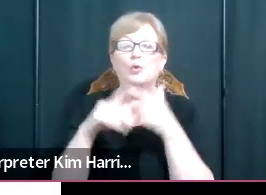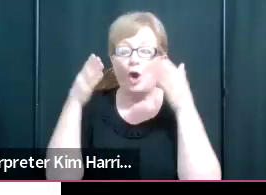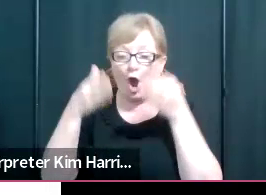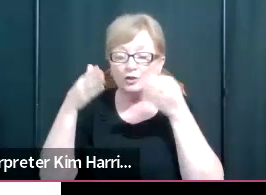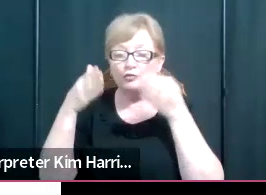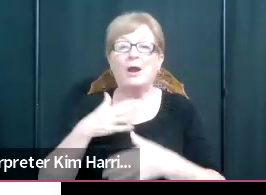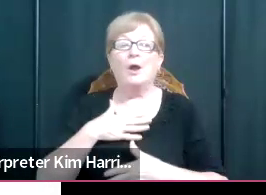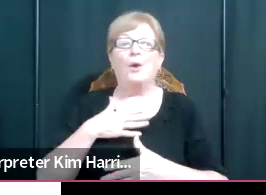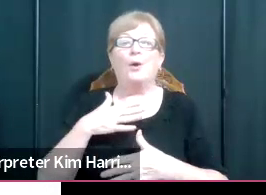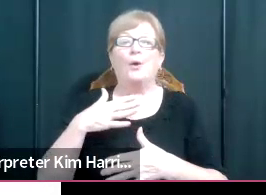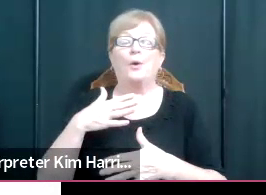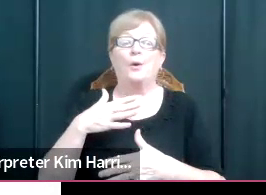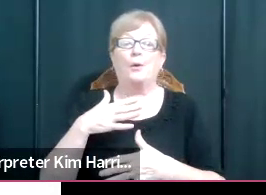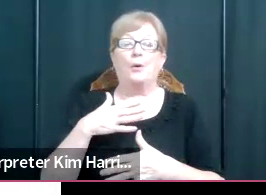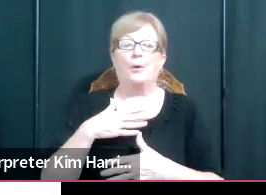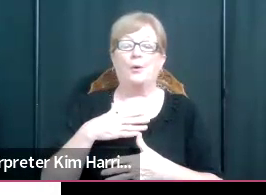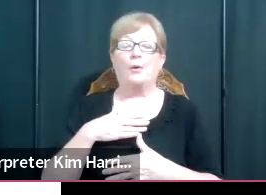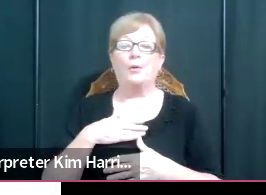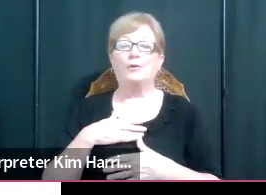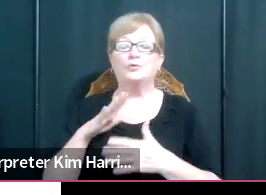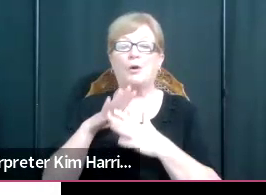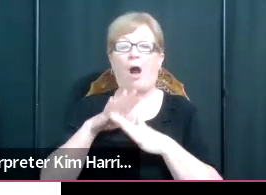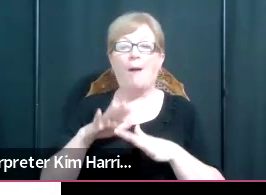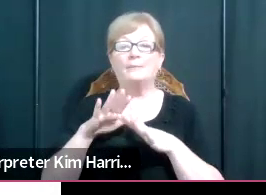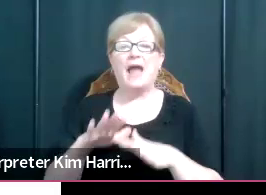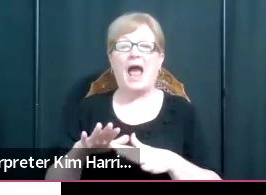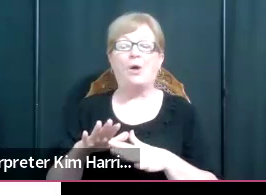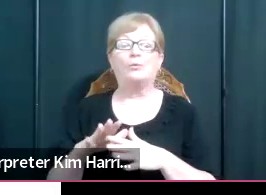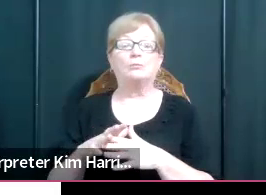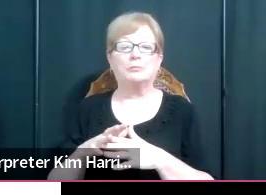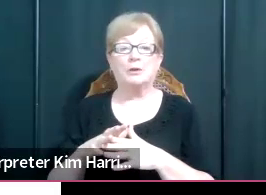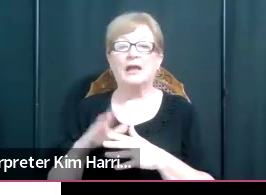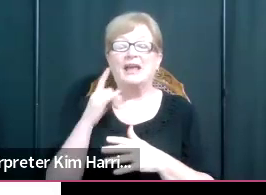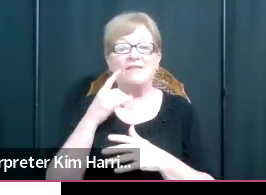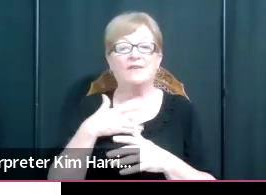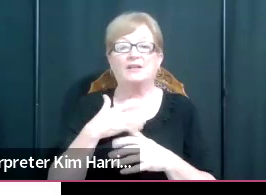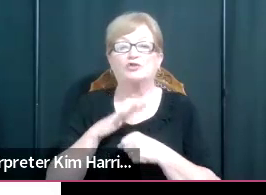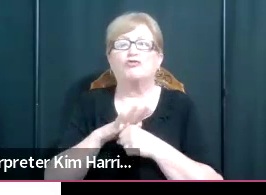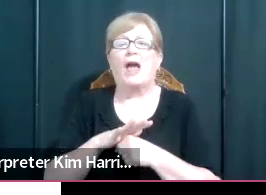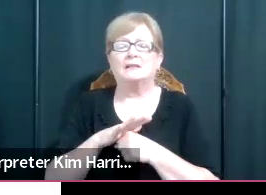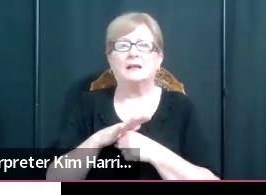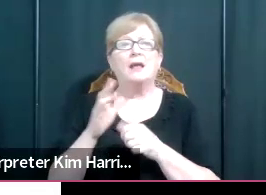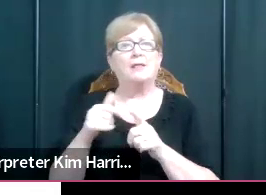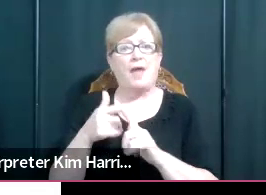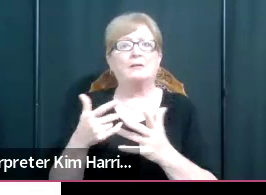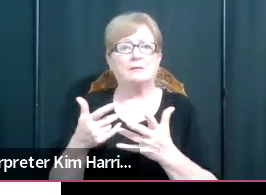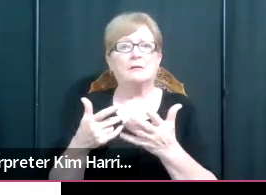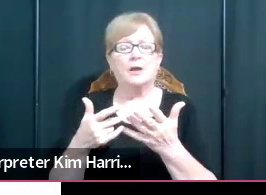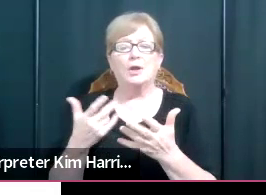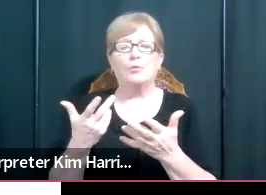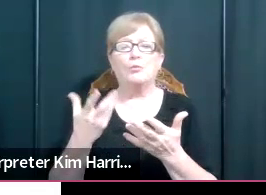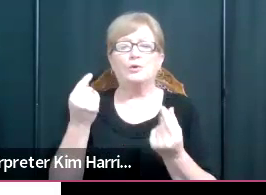breathing in order to calm down if they're stressed, because you pull it